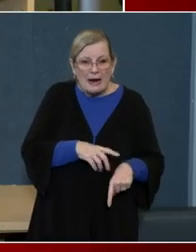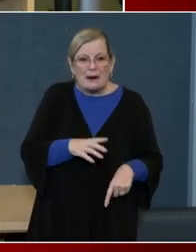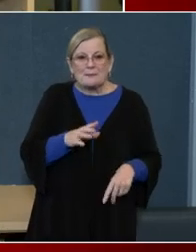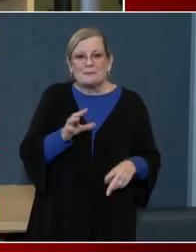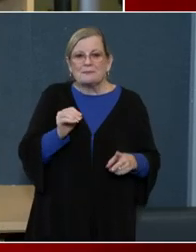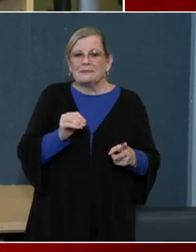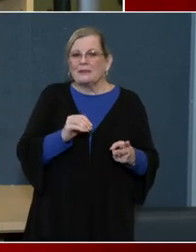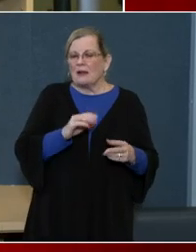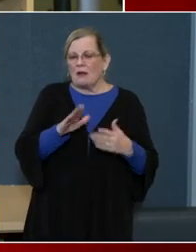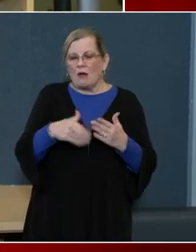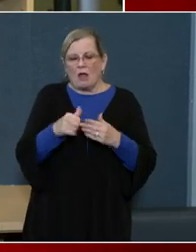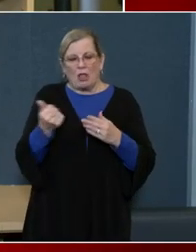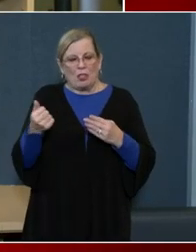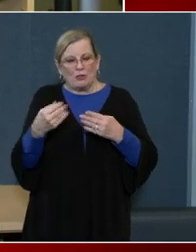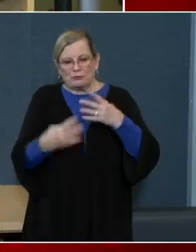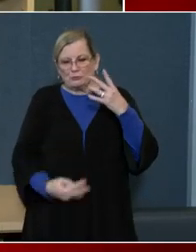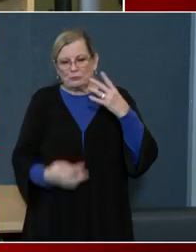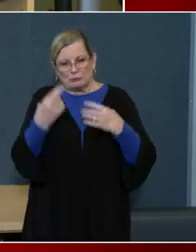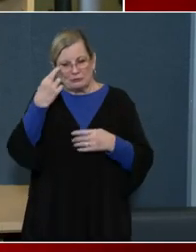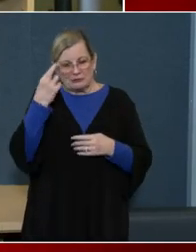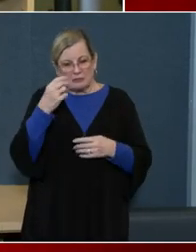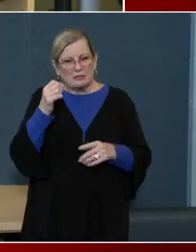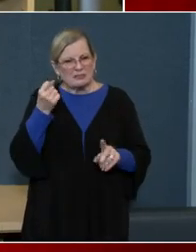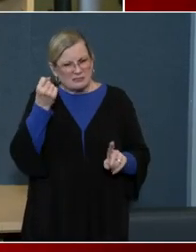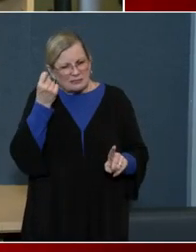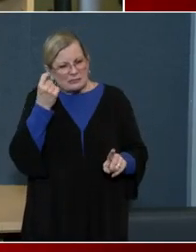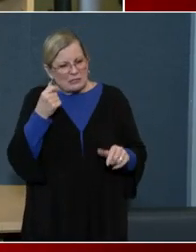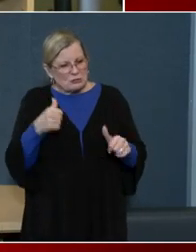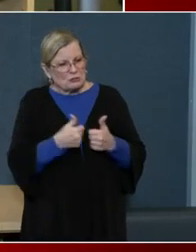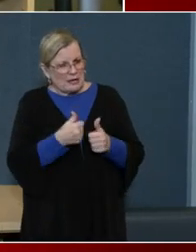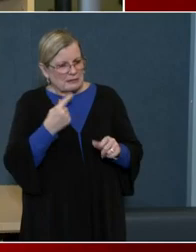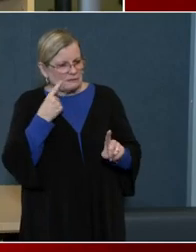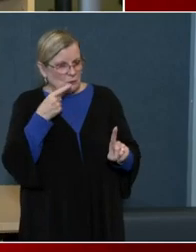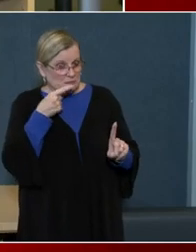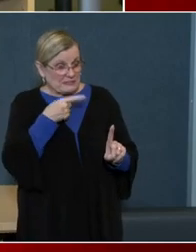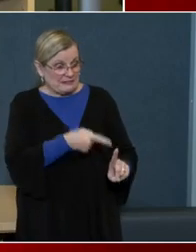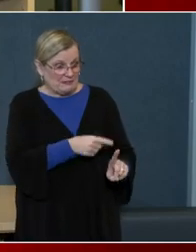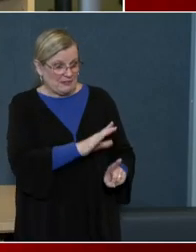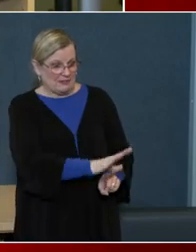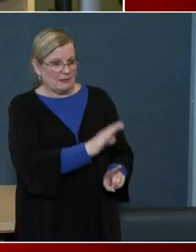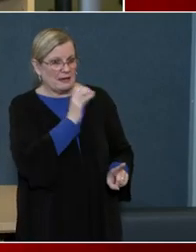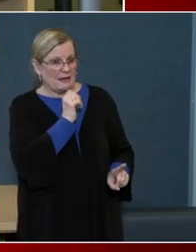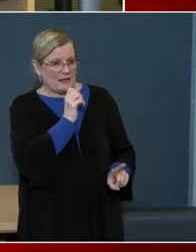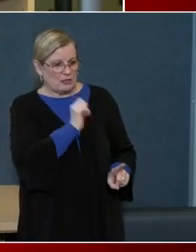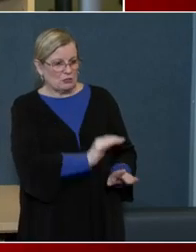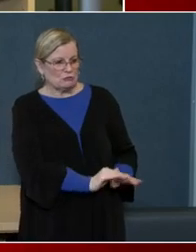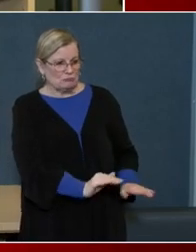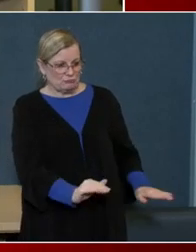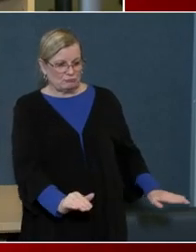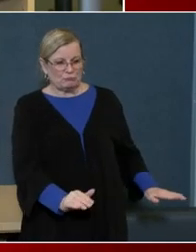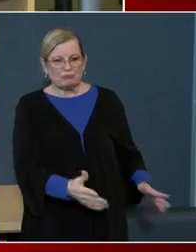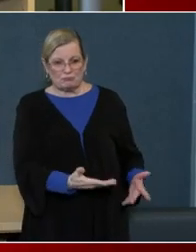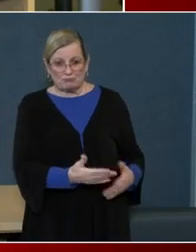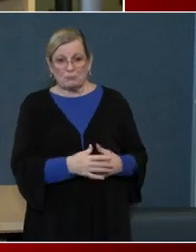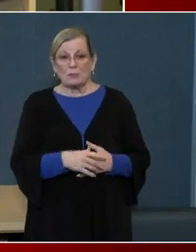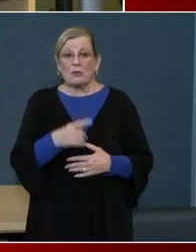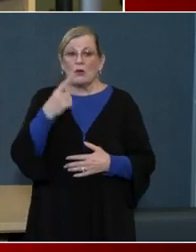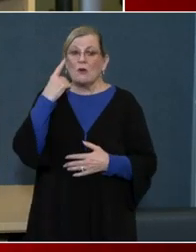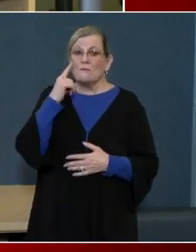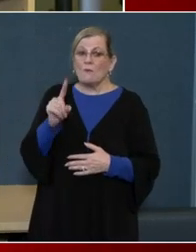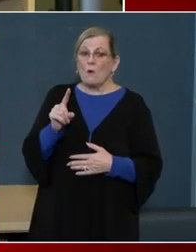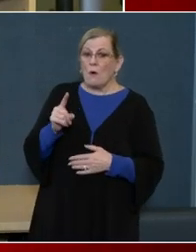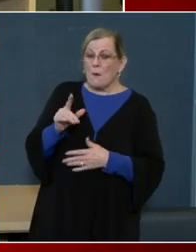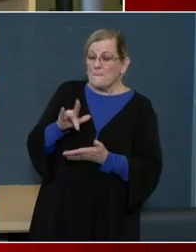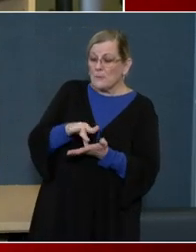know that there's a challenge there specifically for our youngest learners. For our secondary students, as I mentioned earlier,